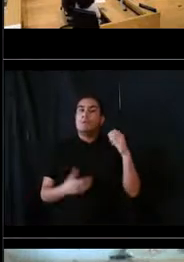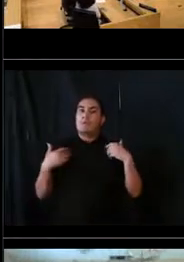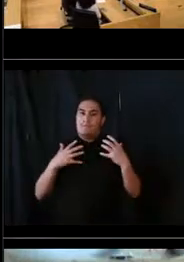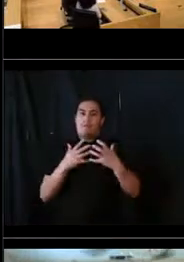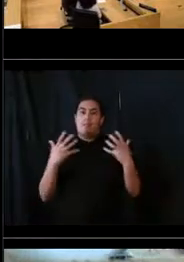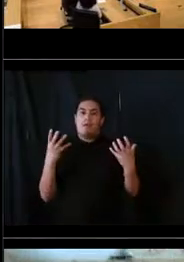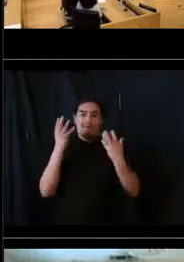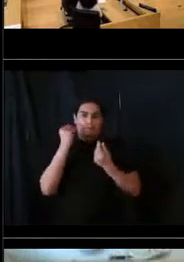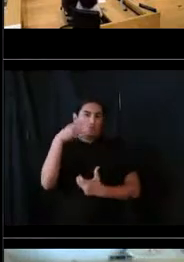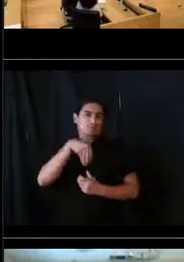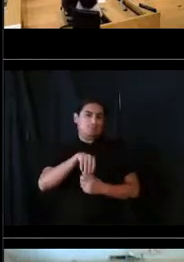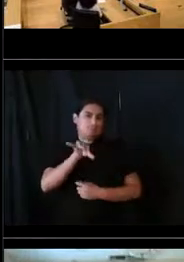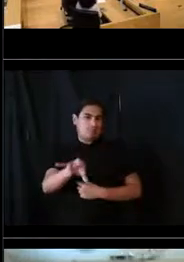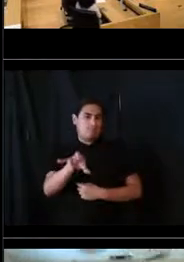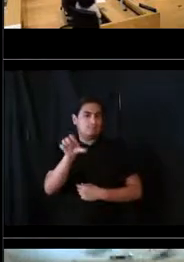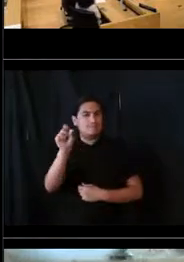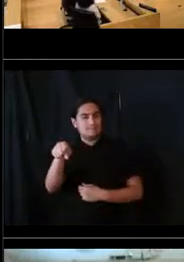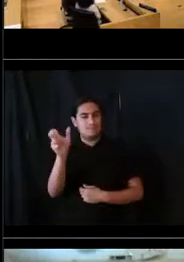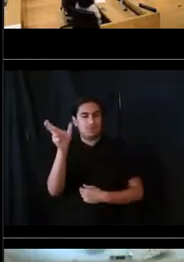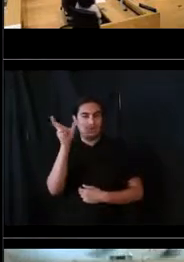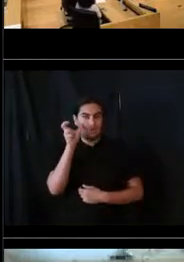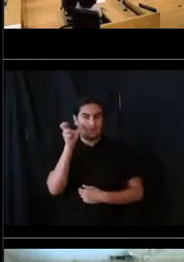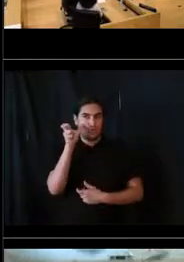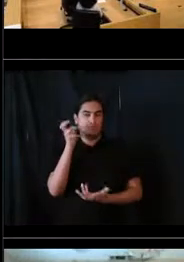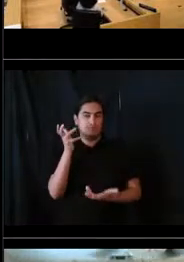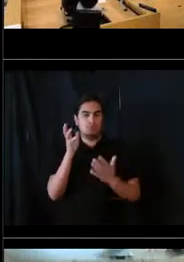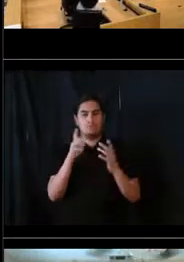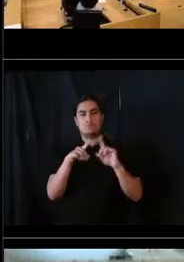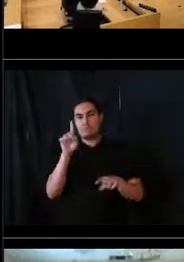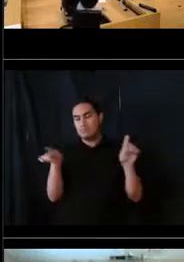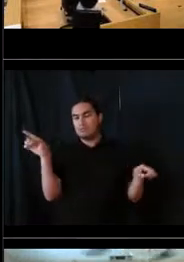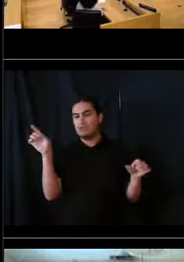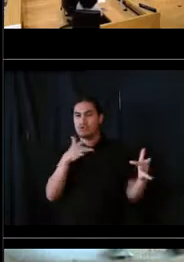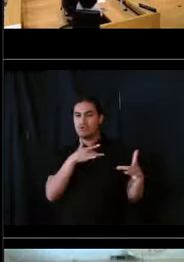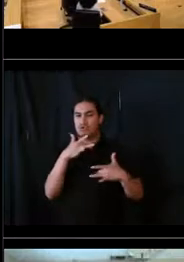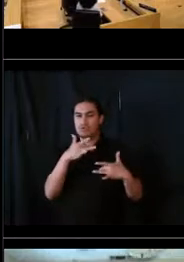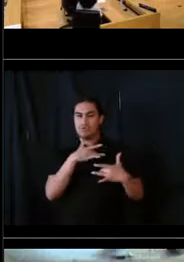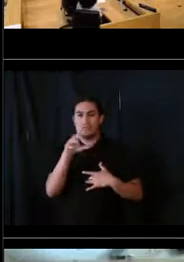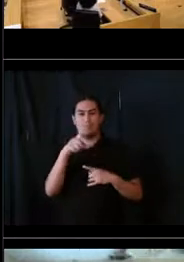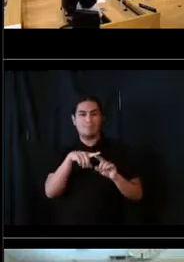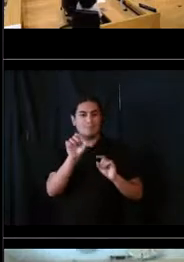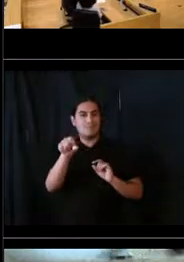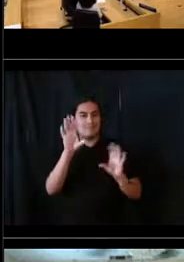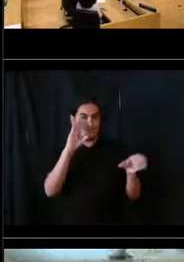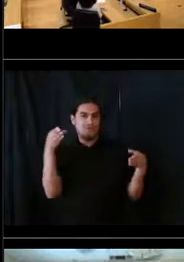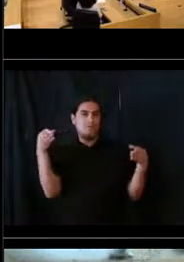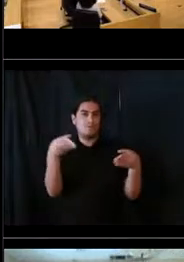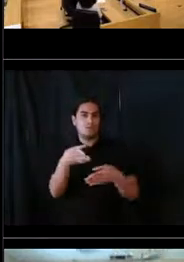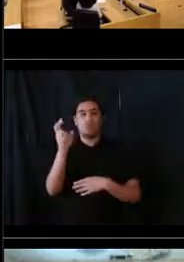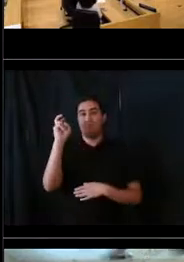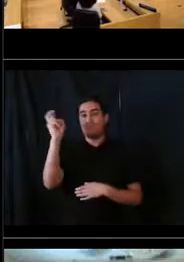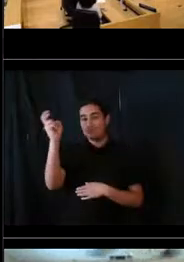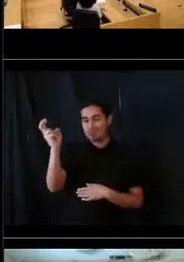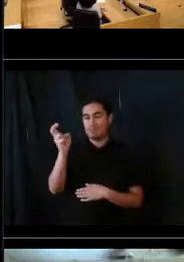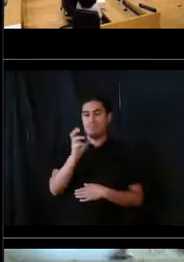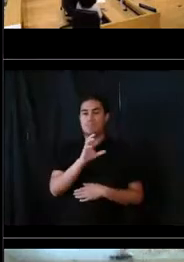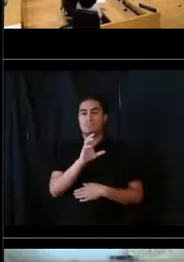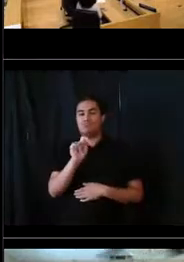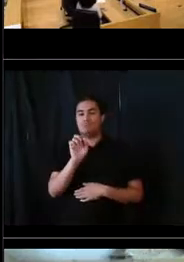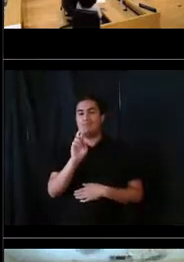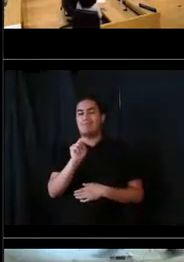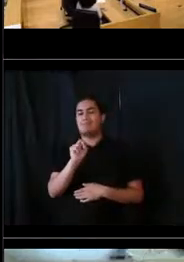think as you said you know we heard such a wide variety of concerns but very focused on you know trans independent folks who really are